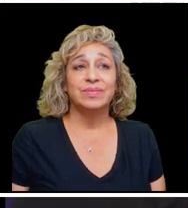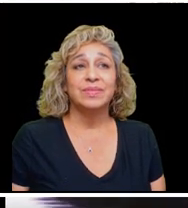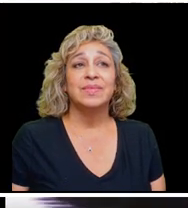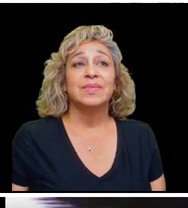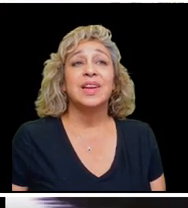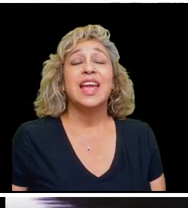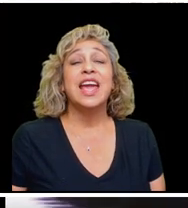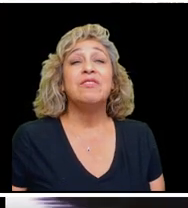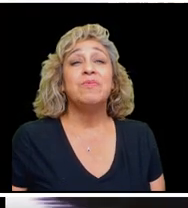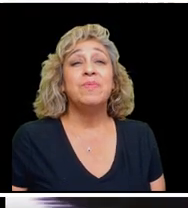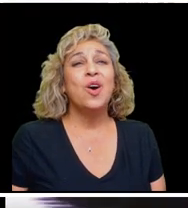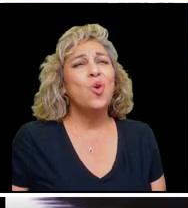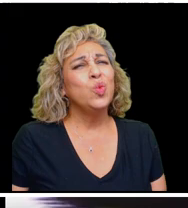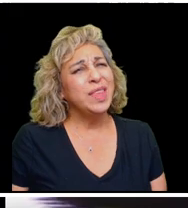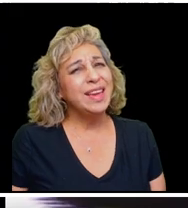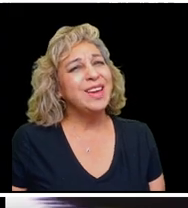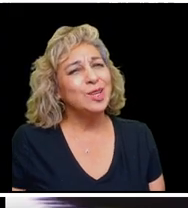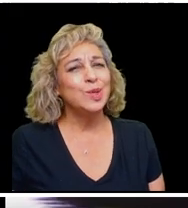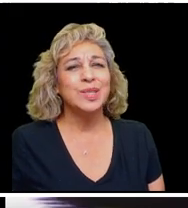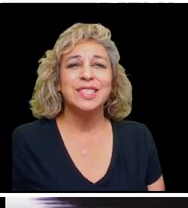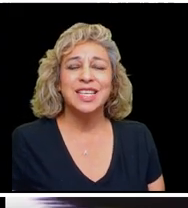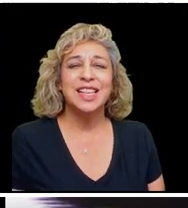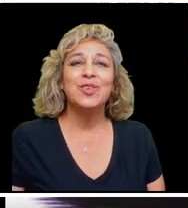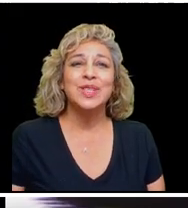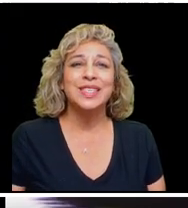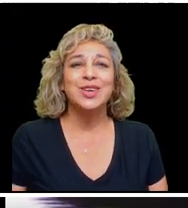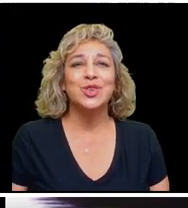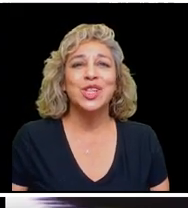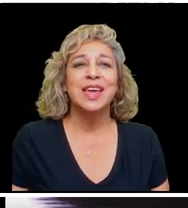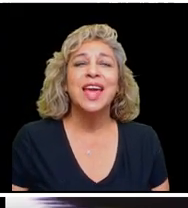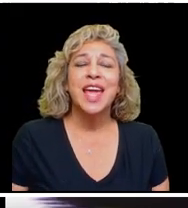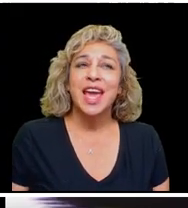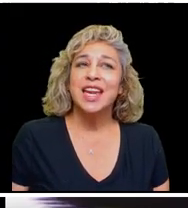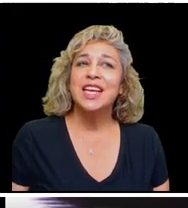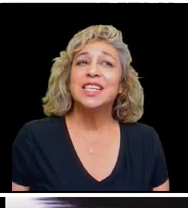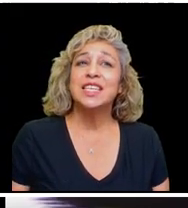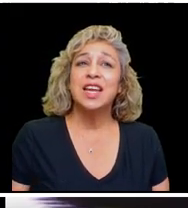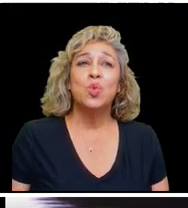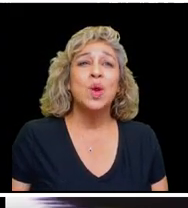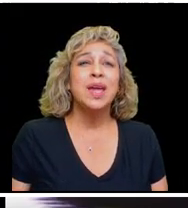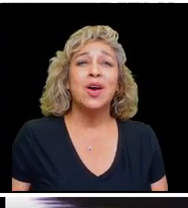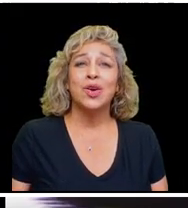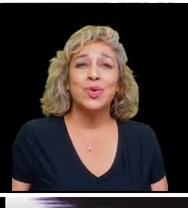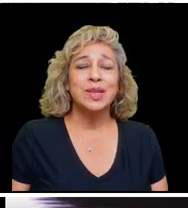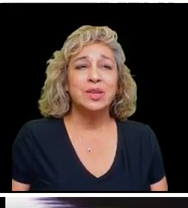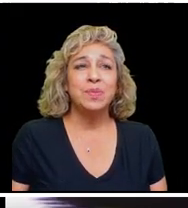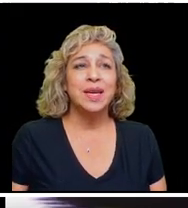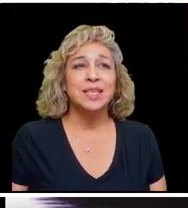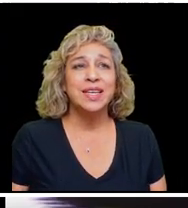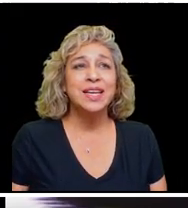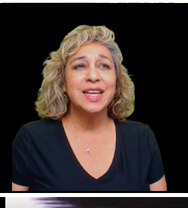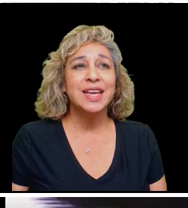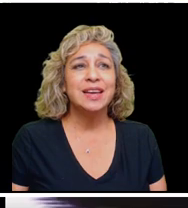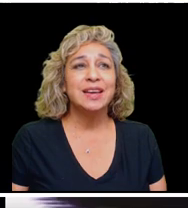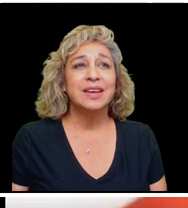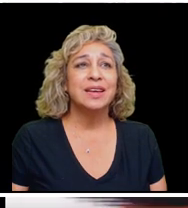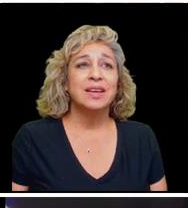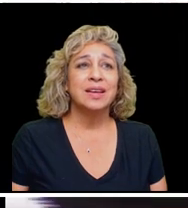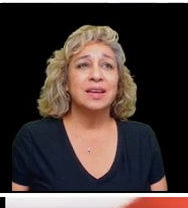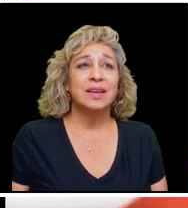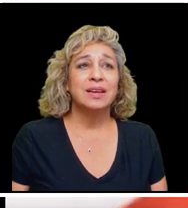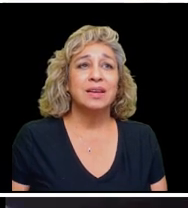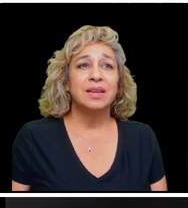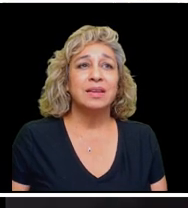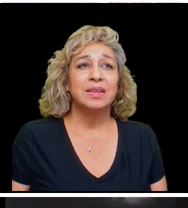and oh he also says delinquency usually and he says and we are going to be attending